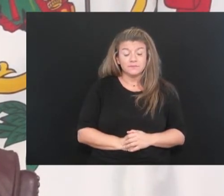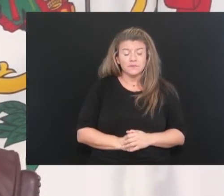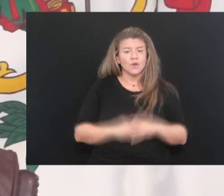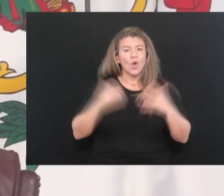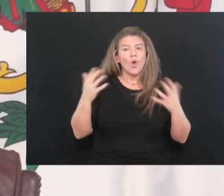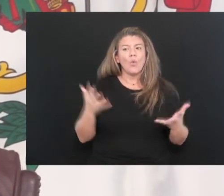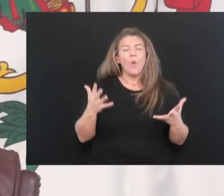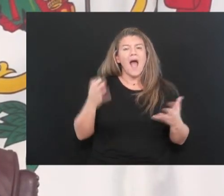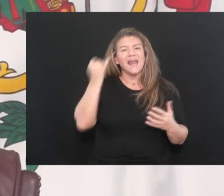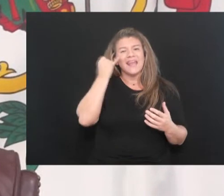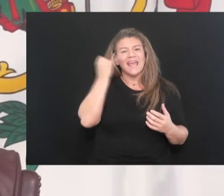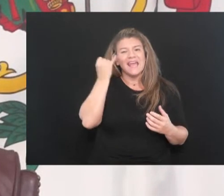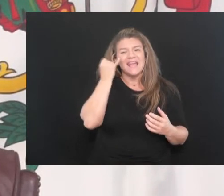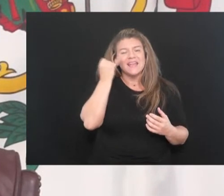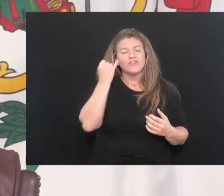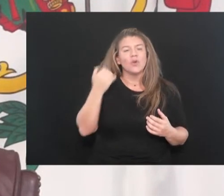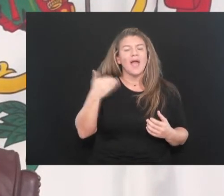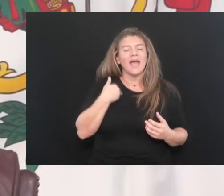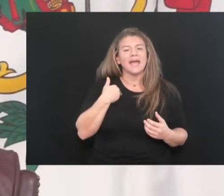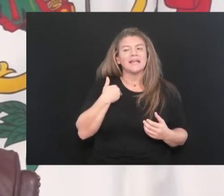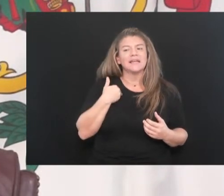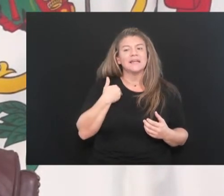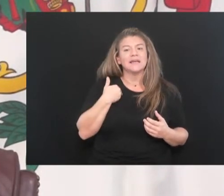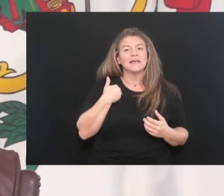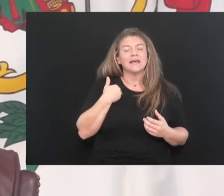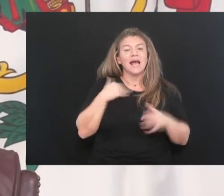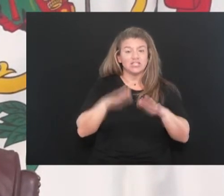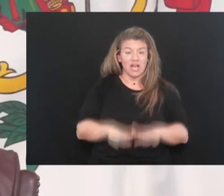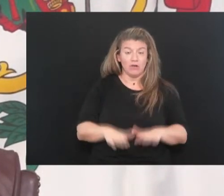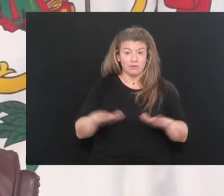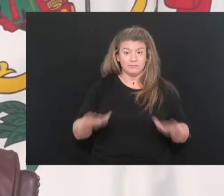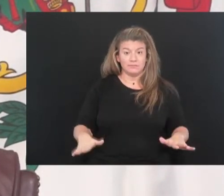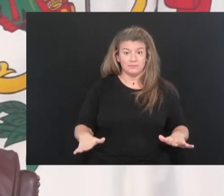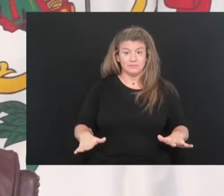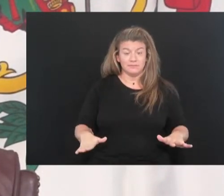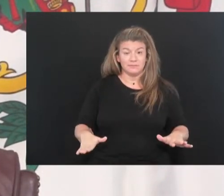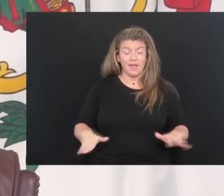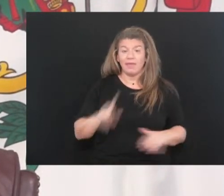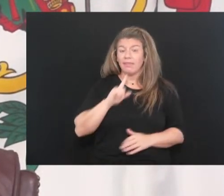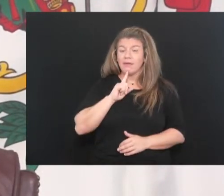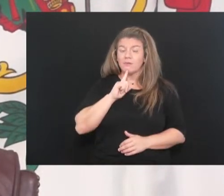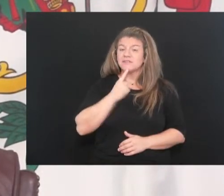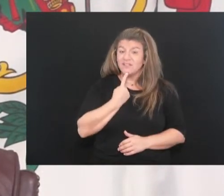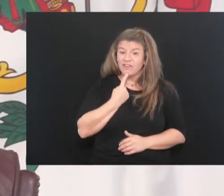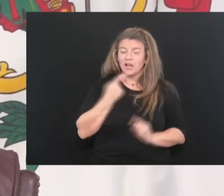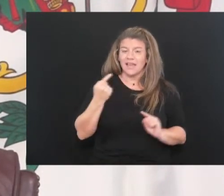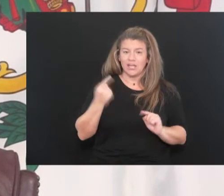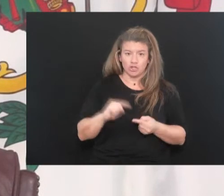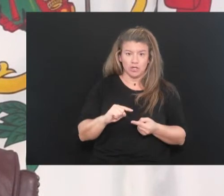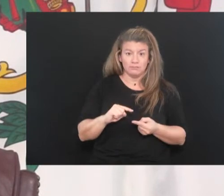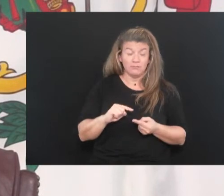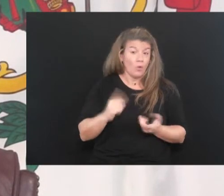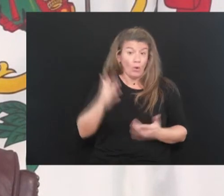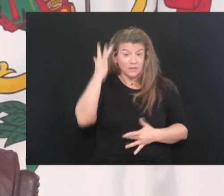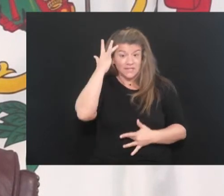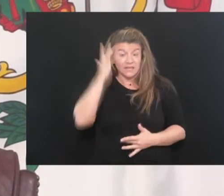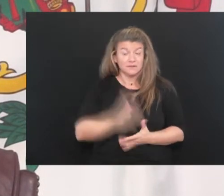What if you had a child that was severely injured or